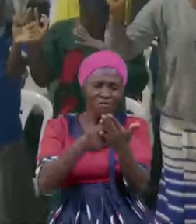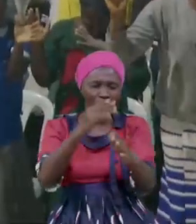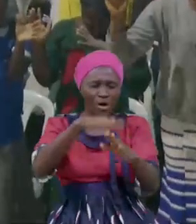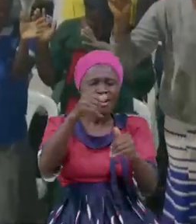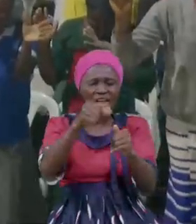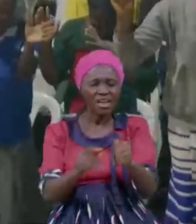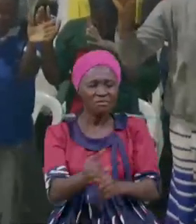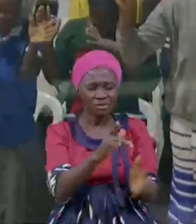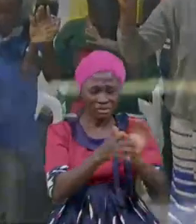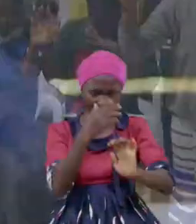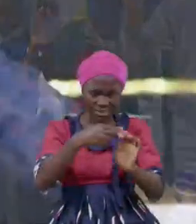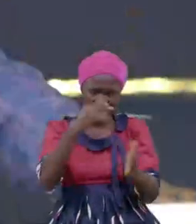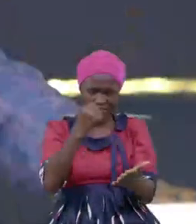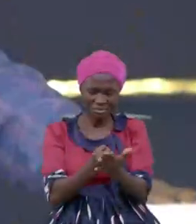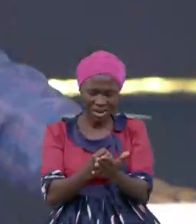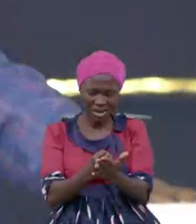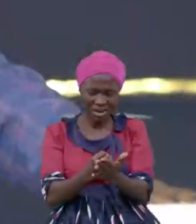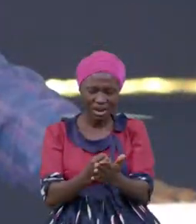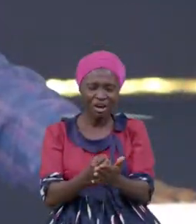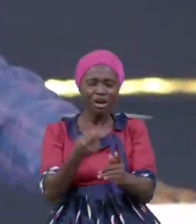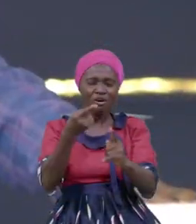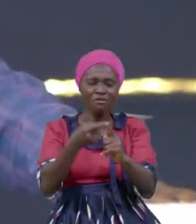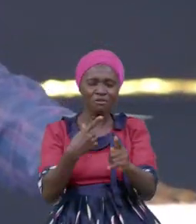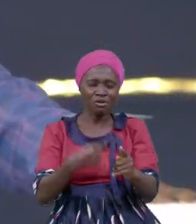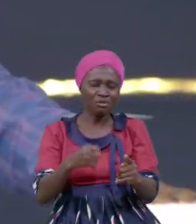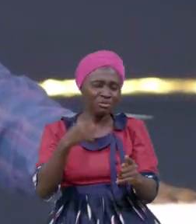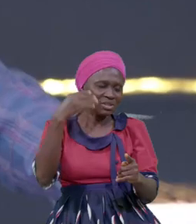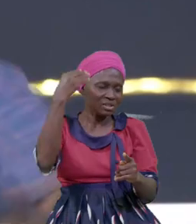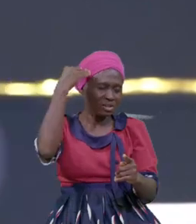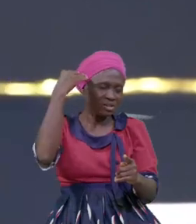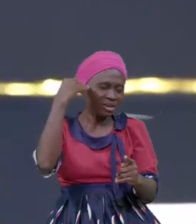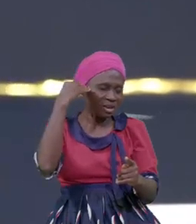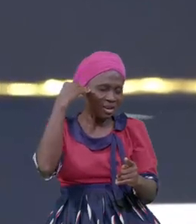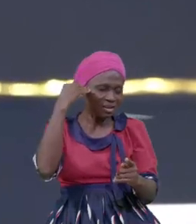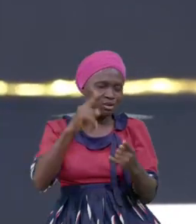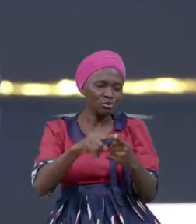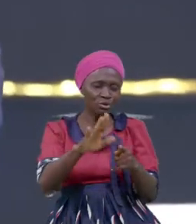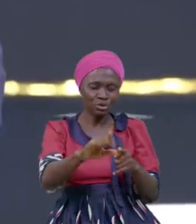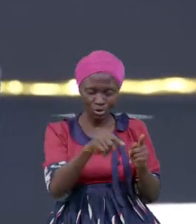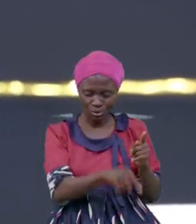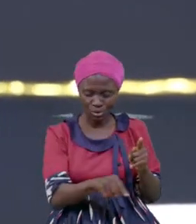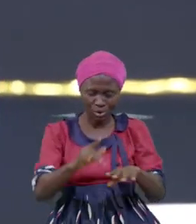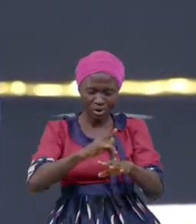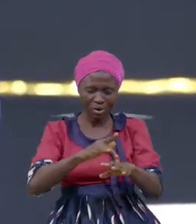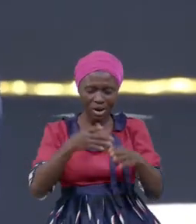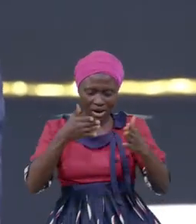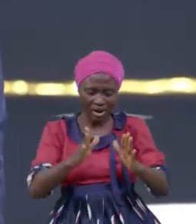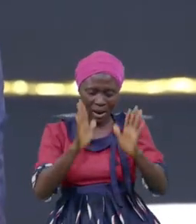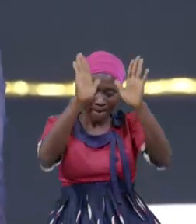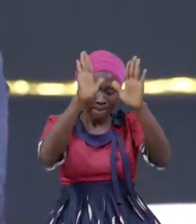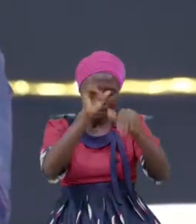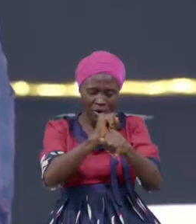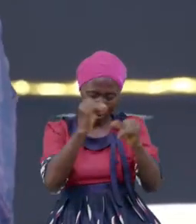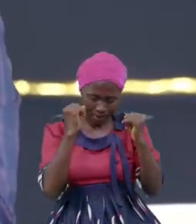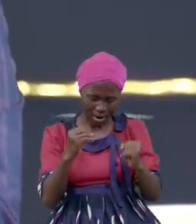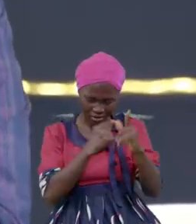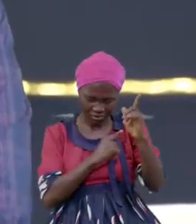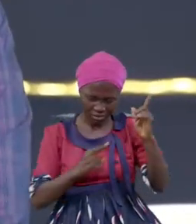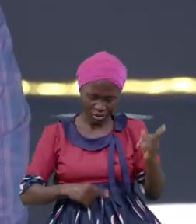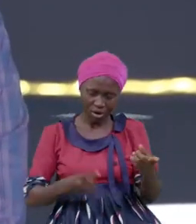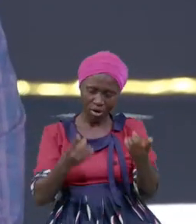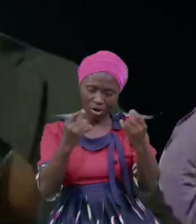the top of your head to the tip of your toe. Let the miracle power of the Lord come upon